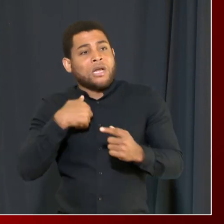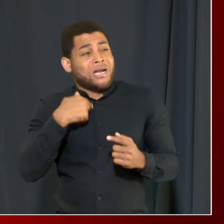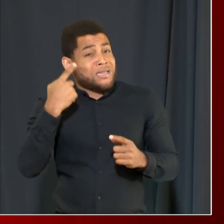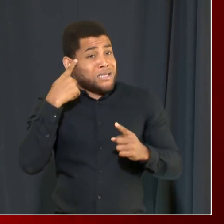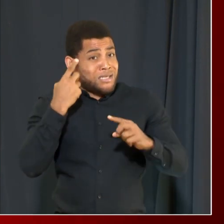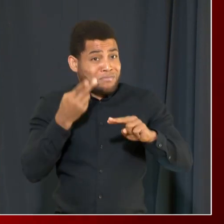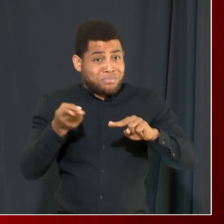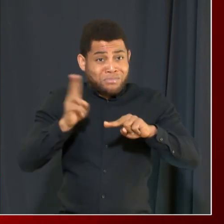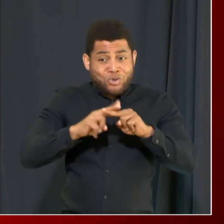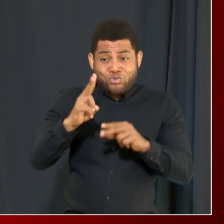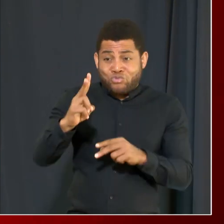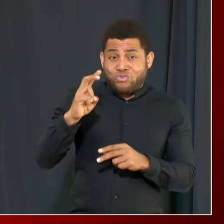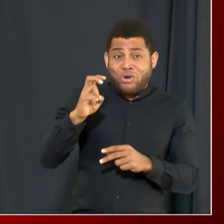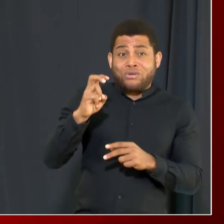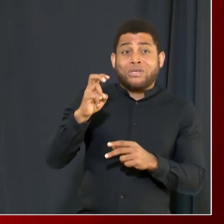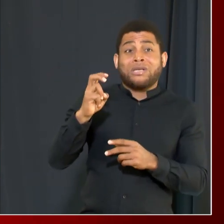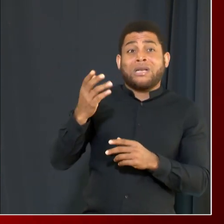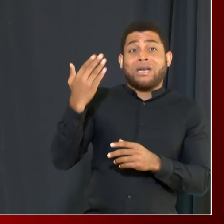on pace for that again this year.